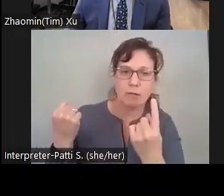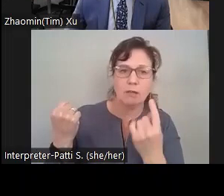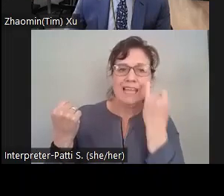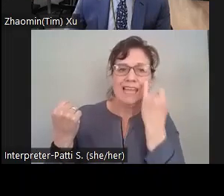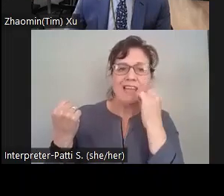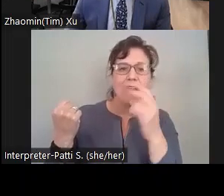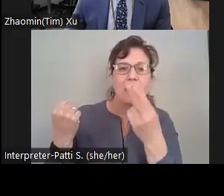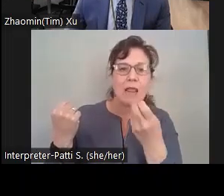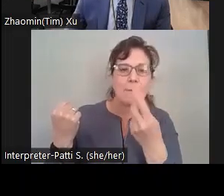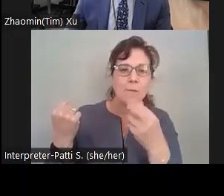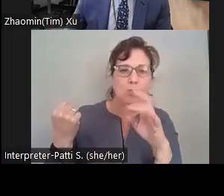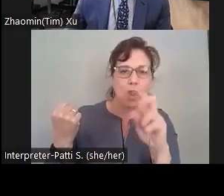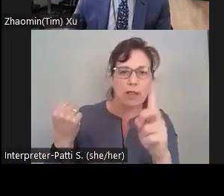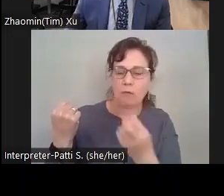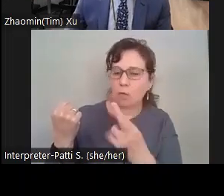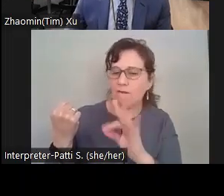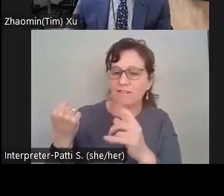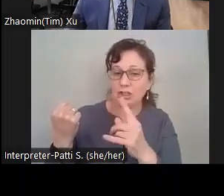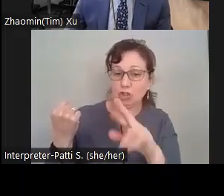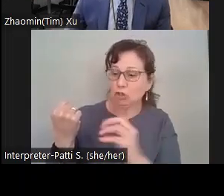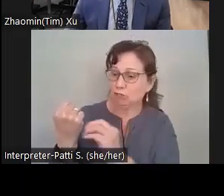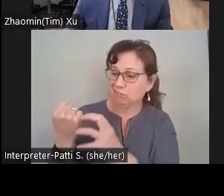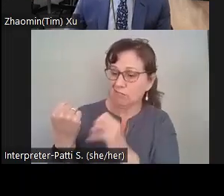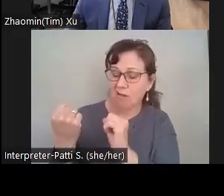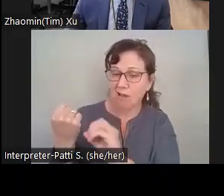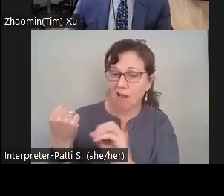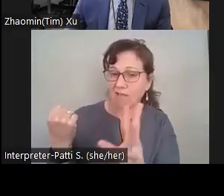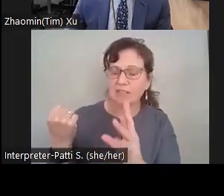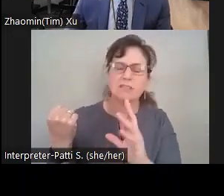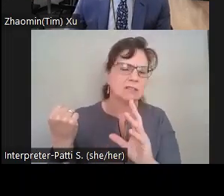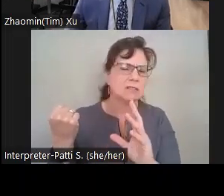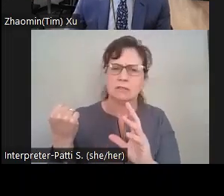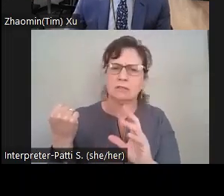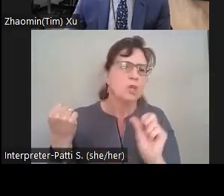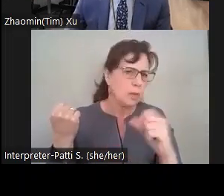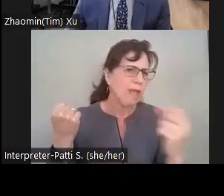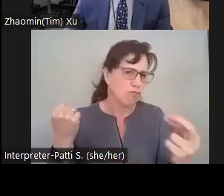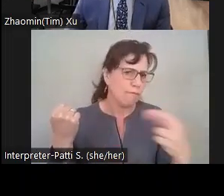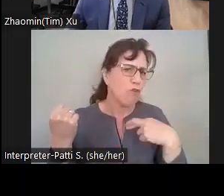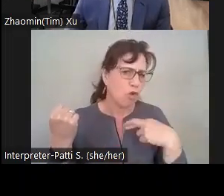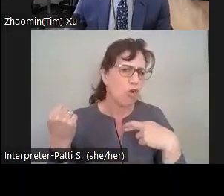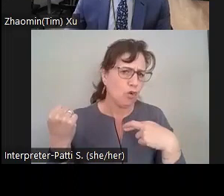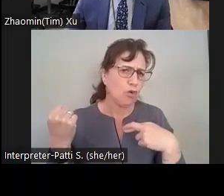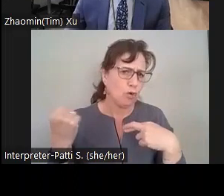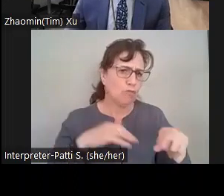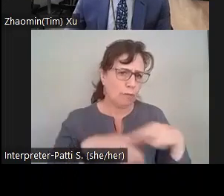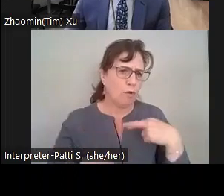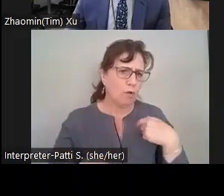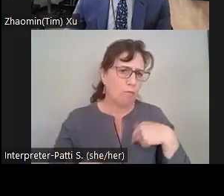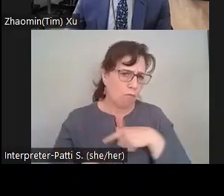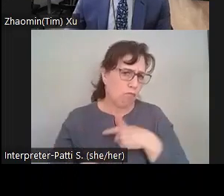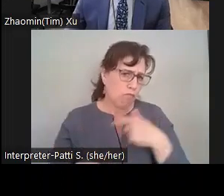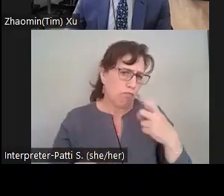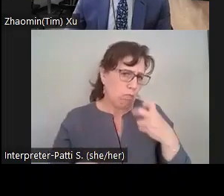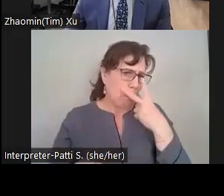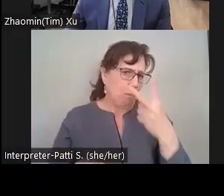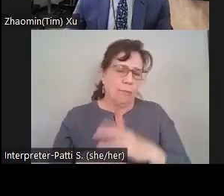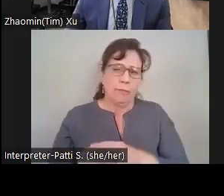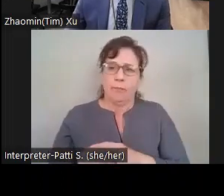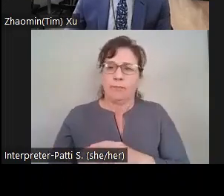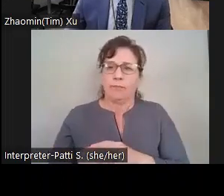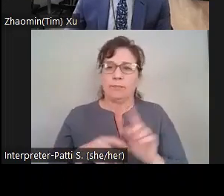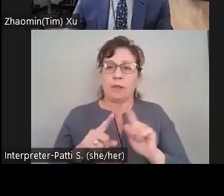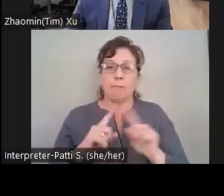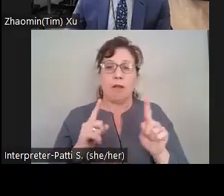hemorrhoid or fissure, even then, you're welcome to refer them to our colorectal clinics. We see those as well. But if you do a digital